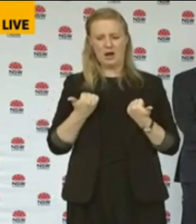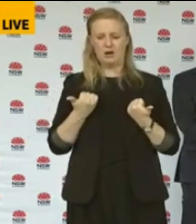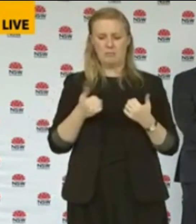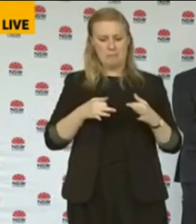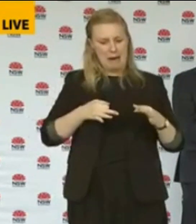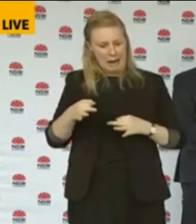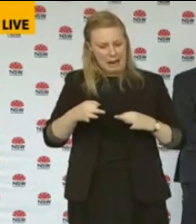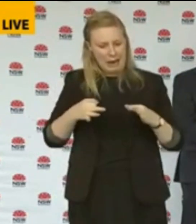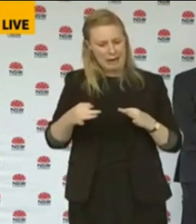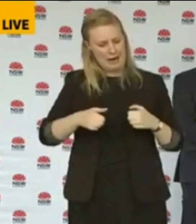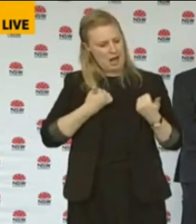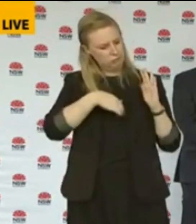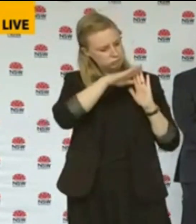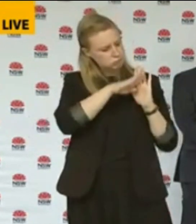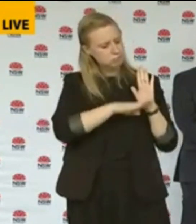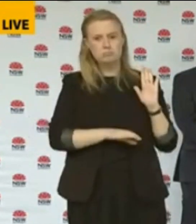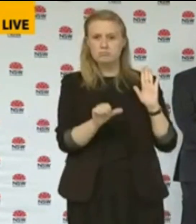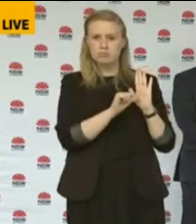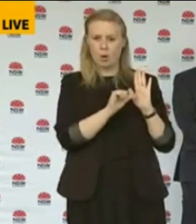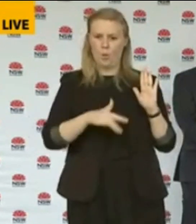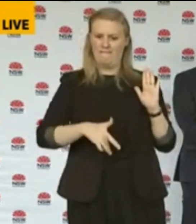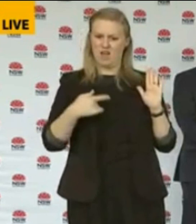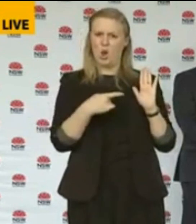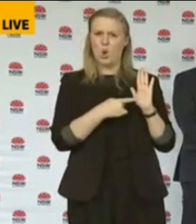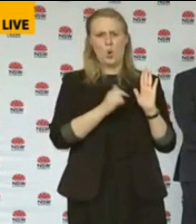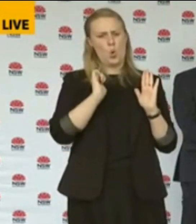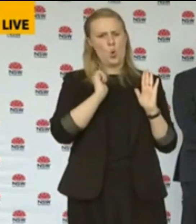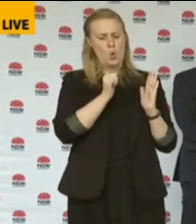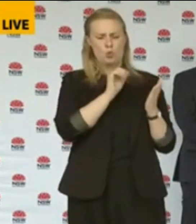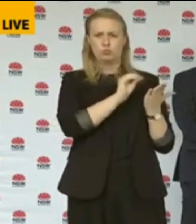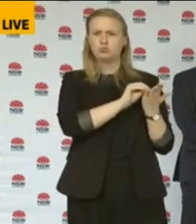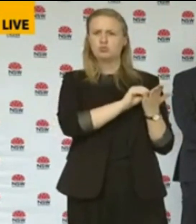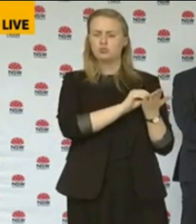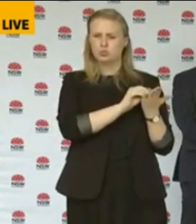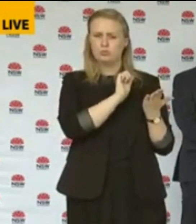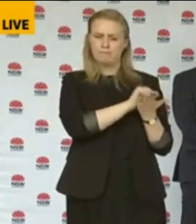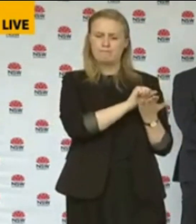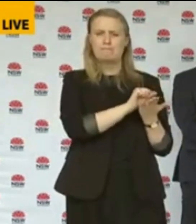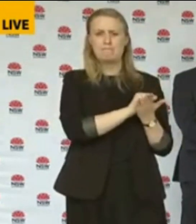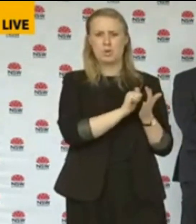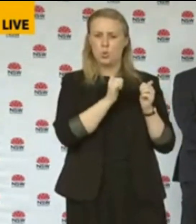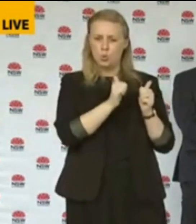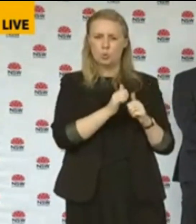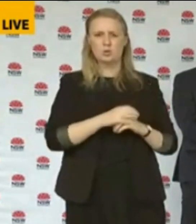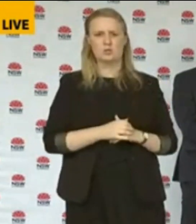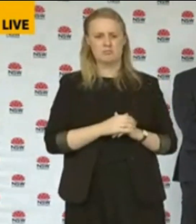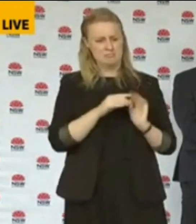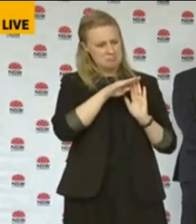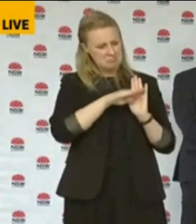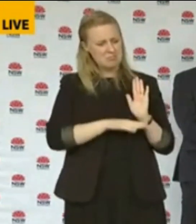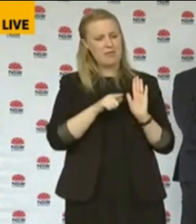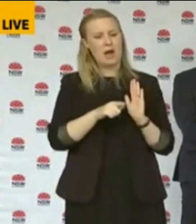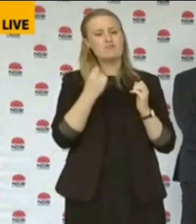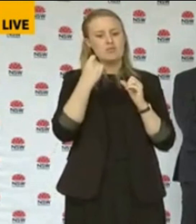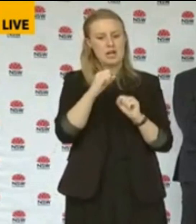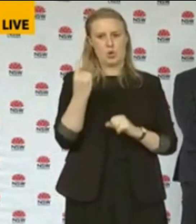I absolutely believe is gold standard, and I think Minister Hazzard once called it diamond standard, is one that actually protects the